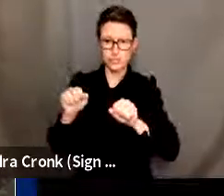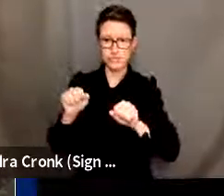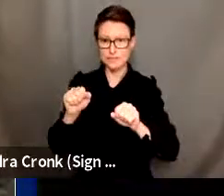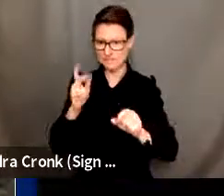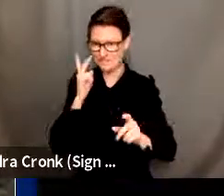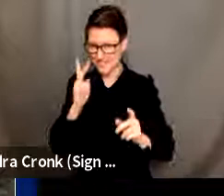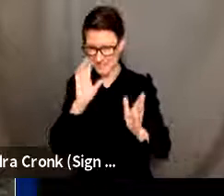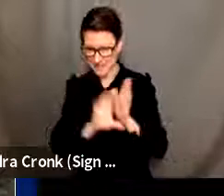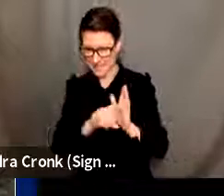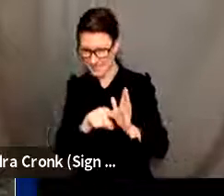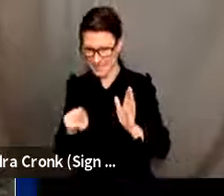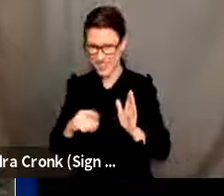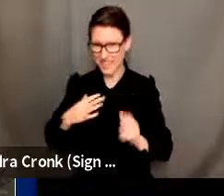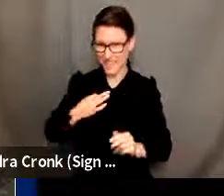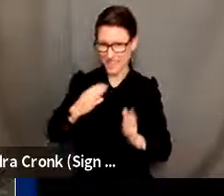our